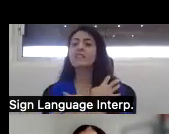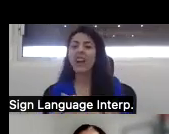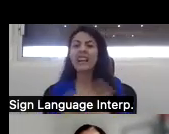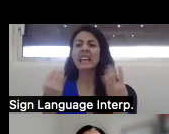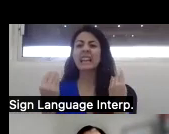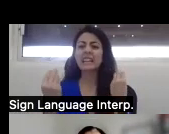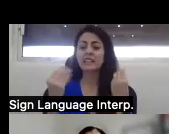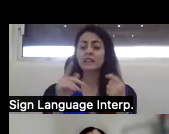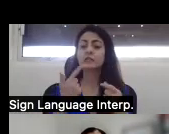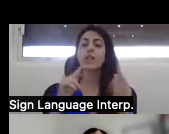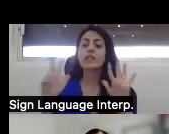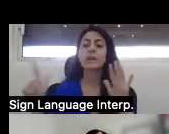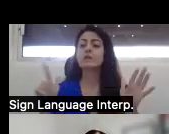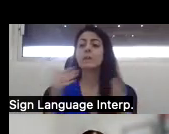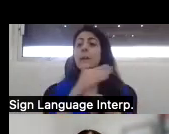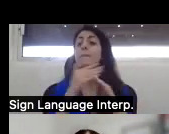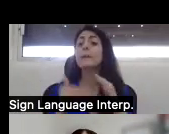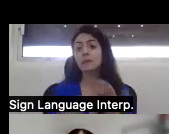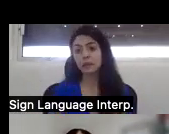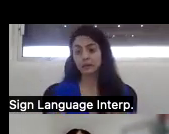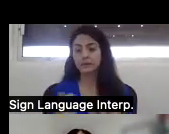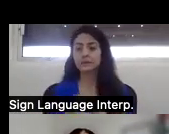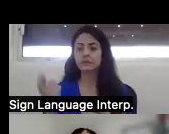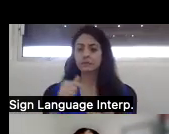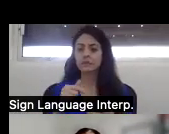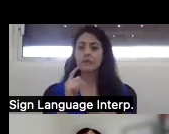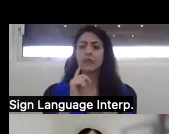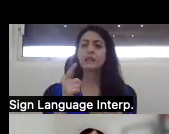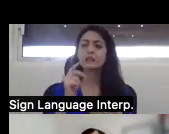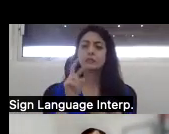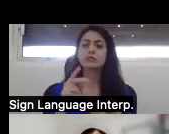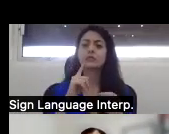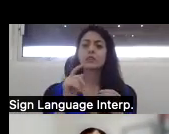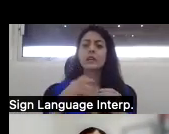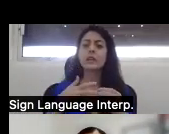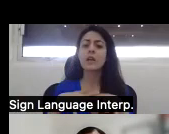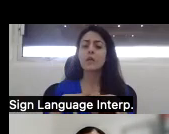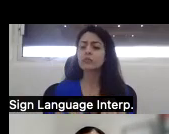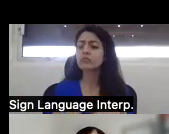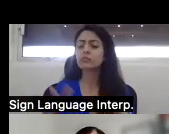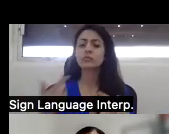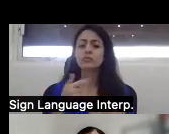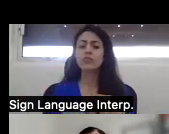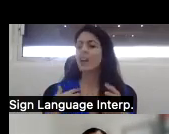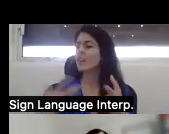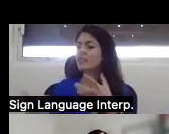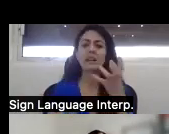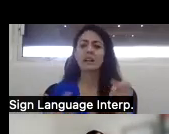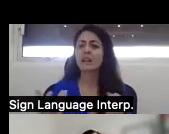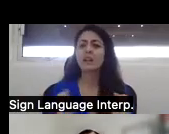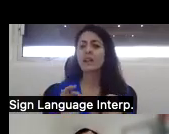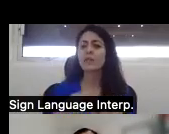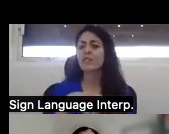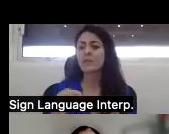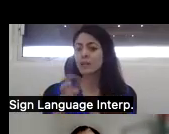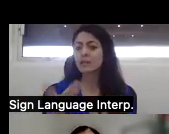refugees. Unemployment rate among active population is 25% and rising, and reaching 48% among